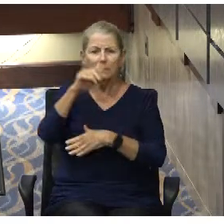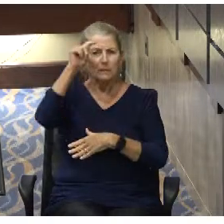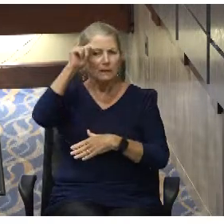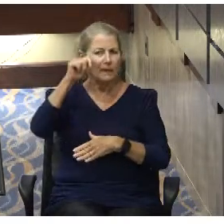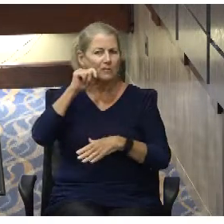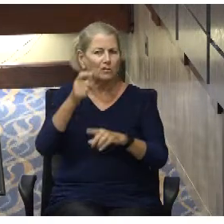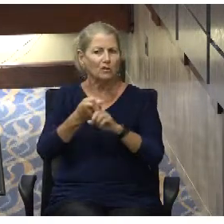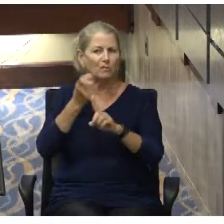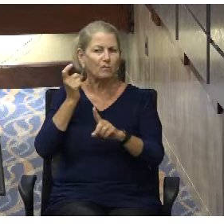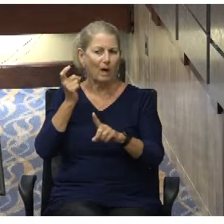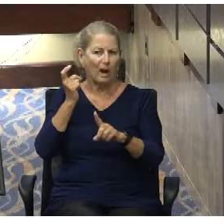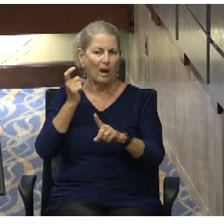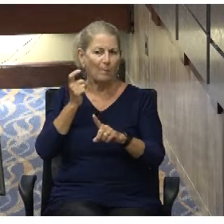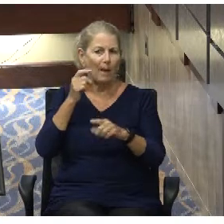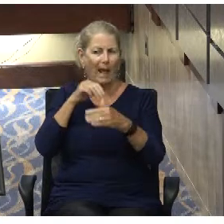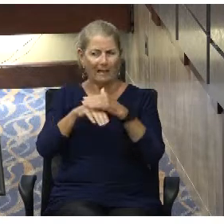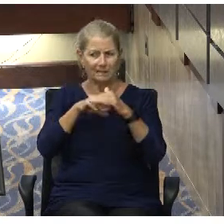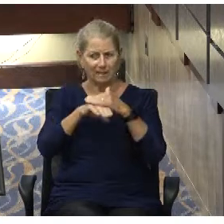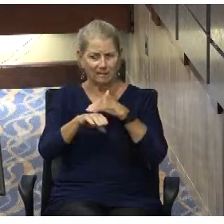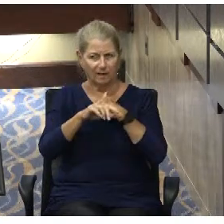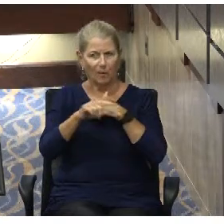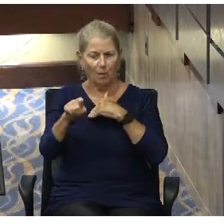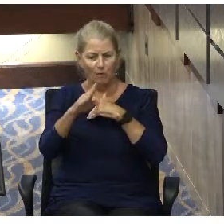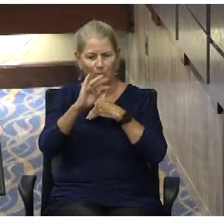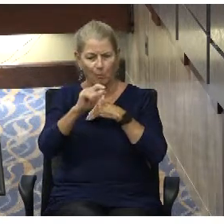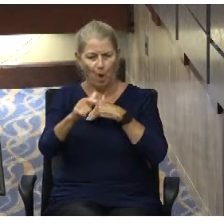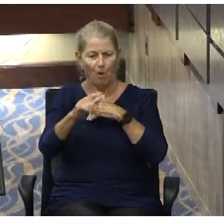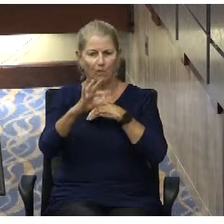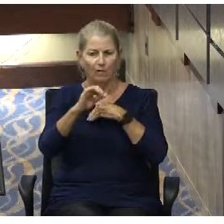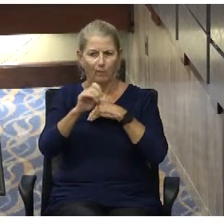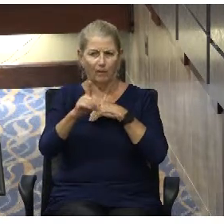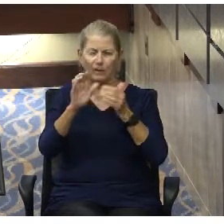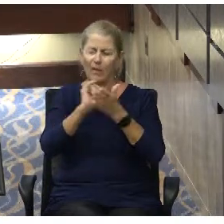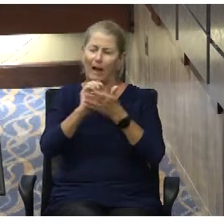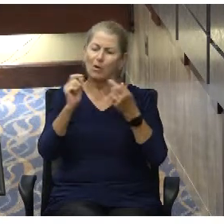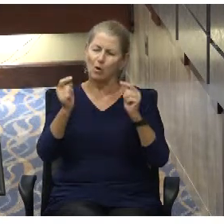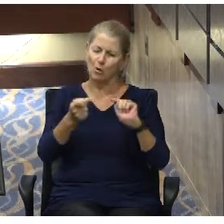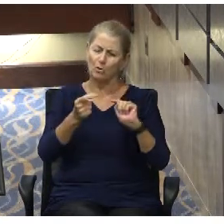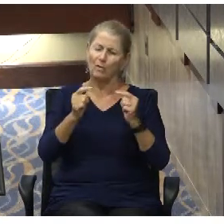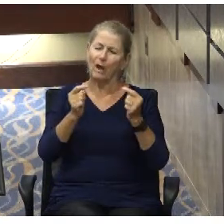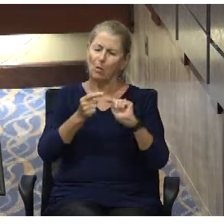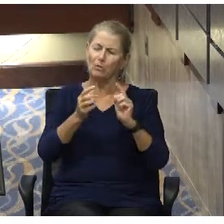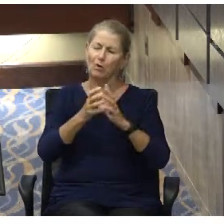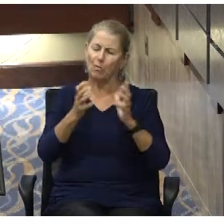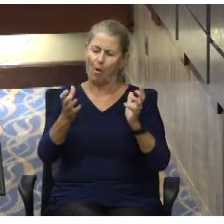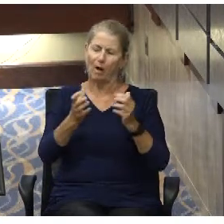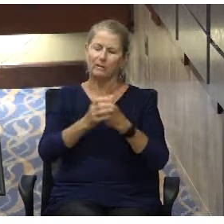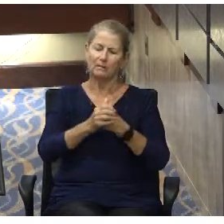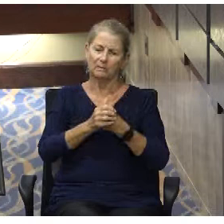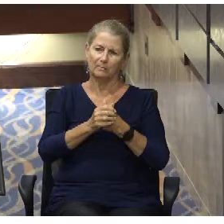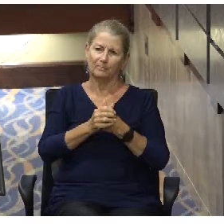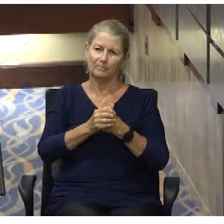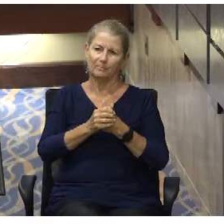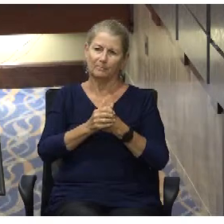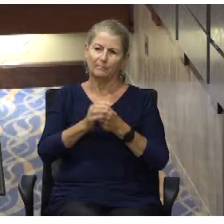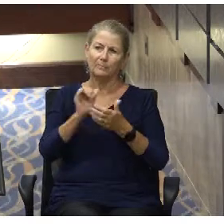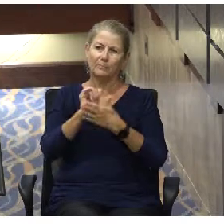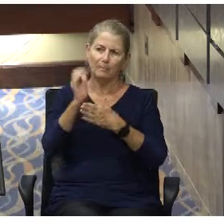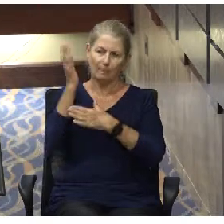from accessing those ball fields, and that hurts. That hurts a lot, so that's why I'm trying